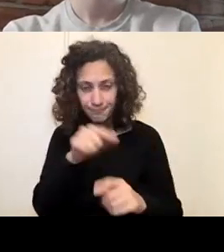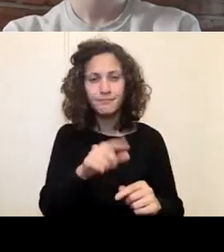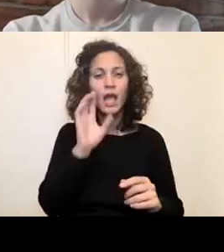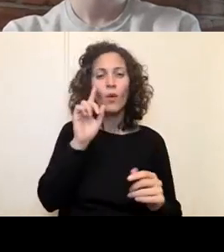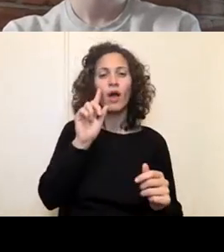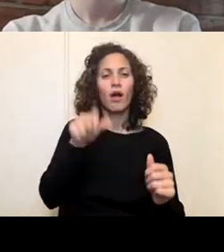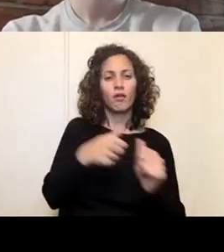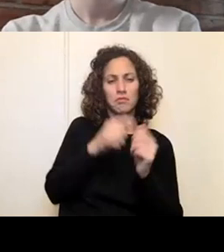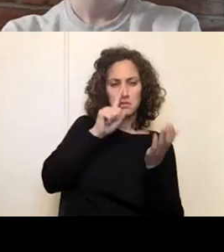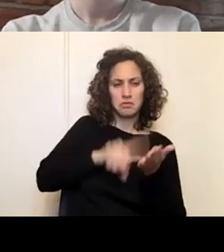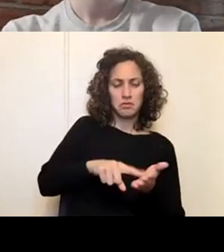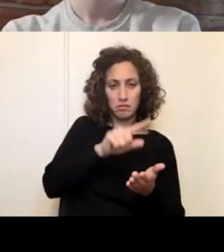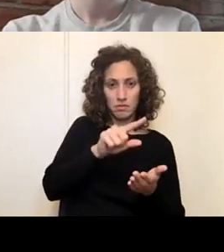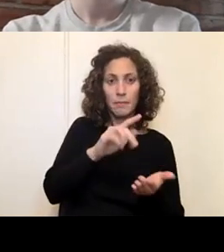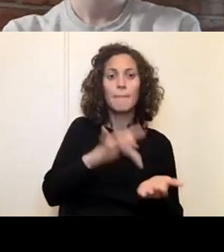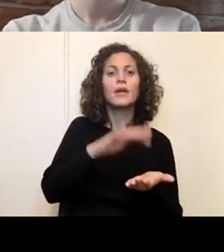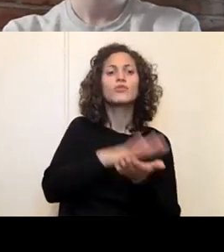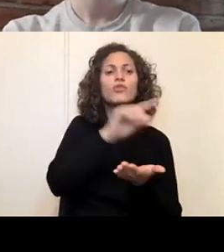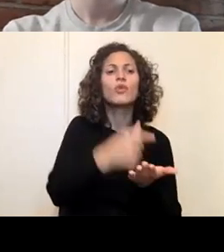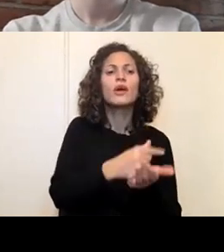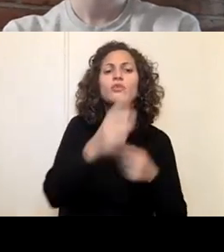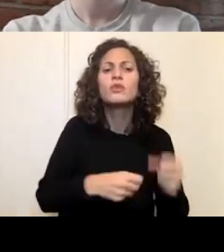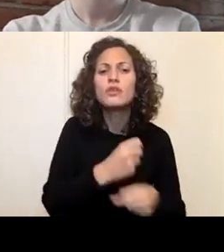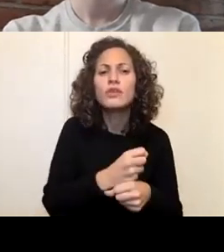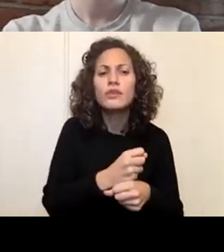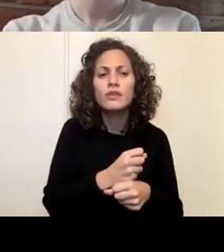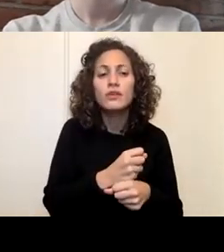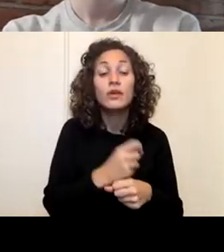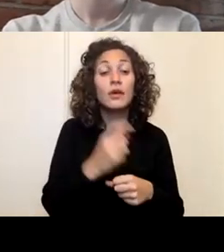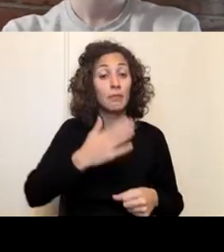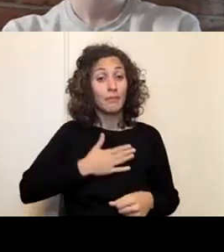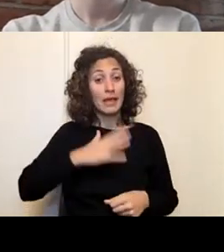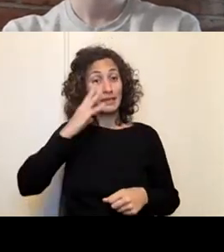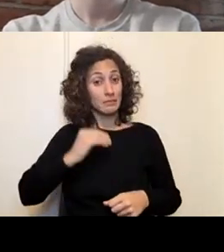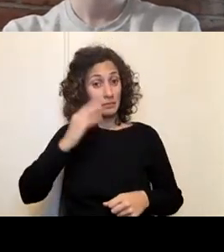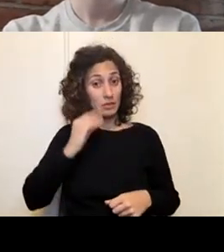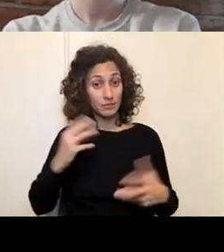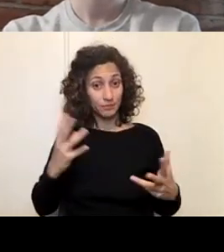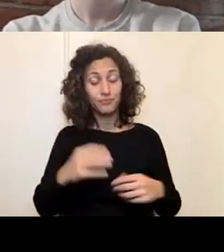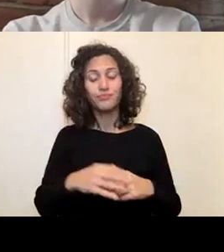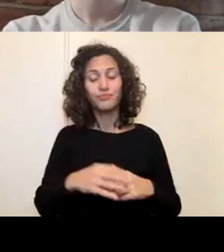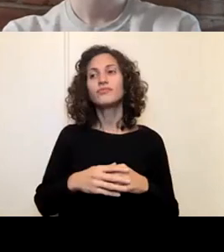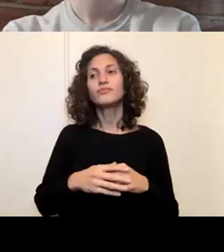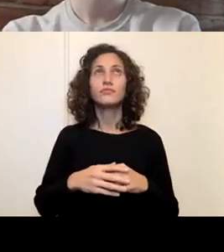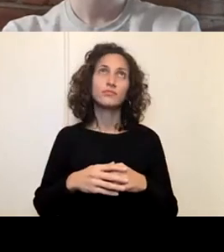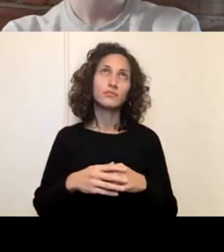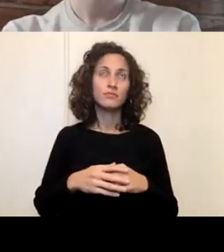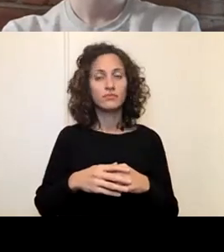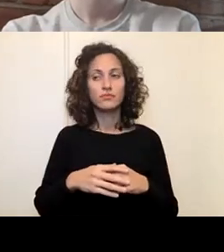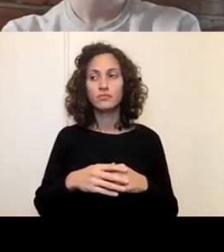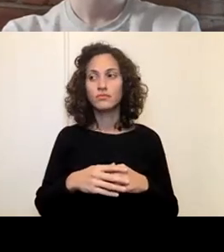that for me, I had a harder time.